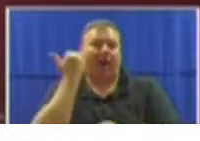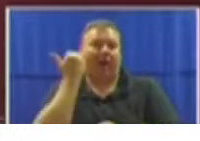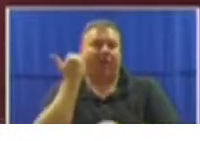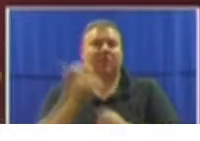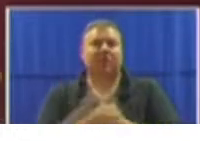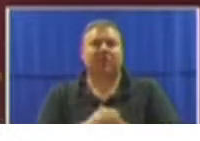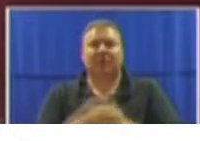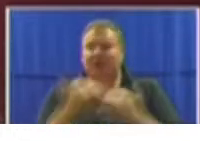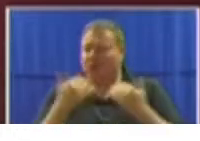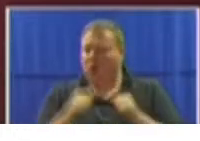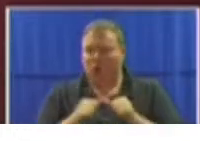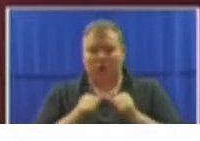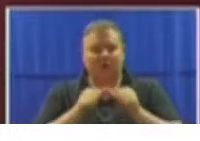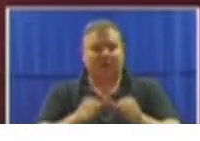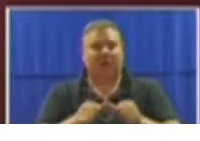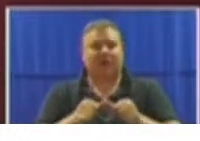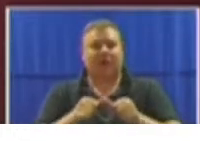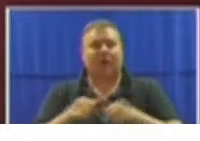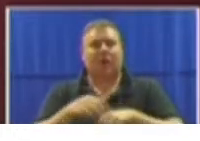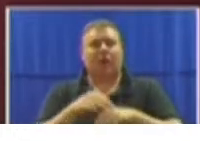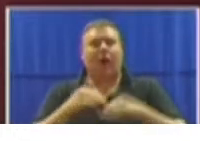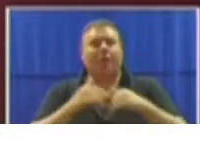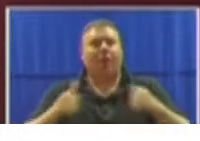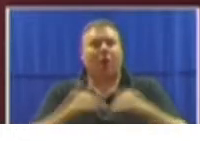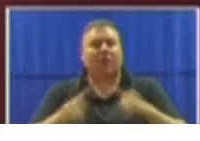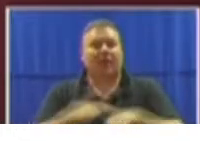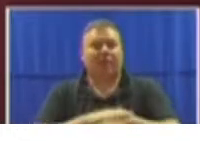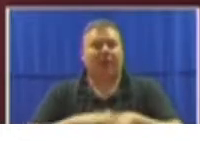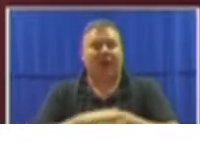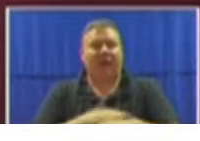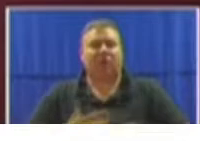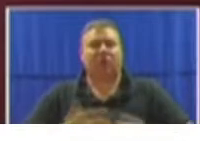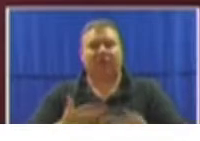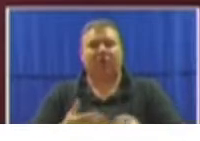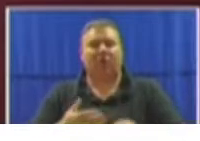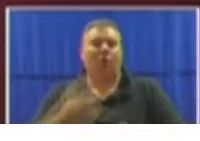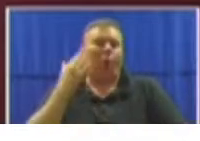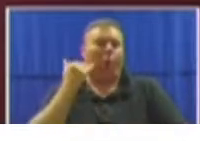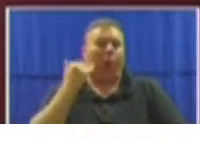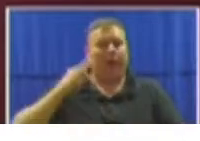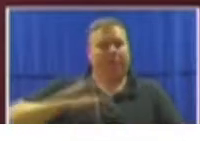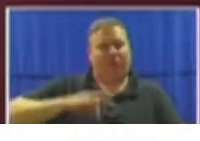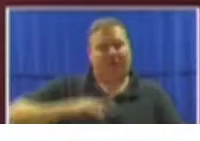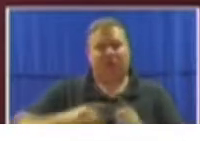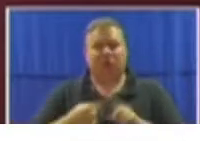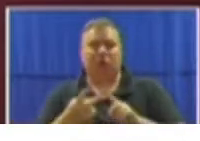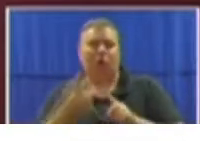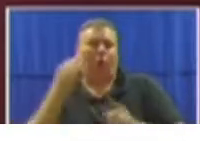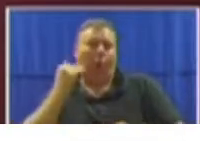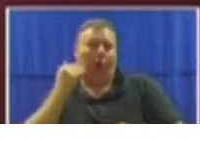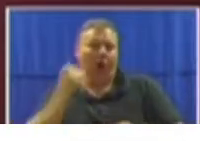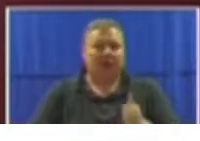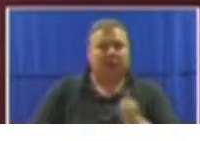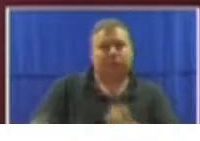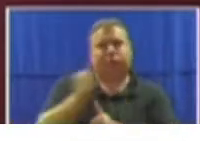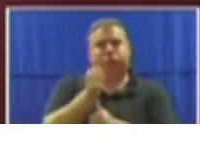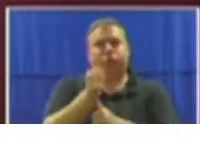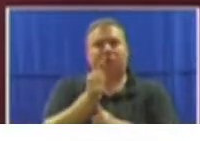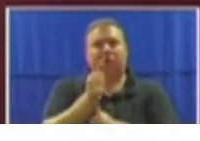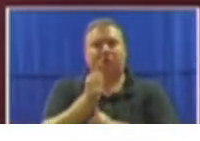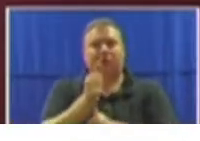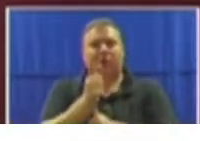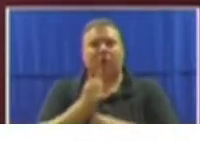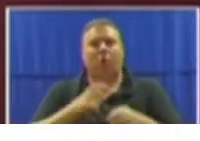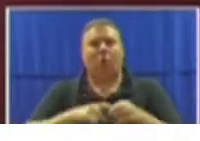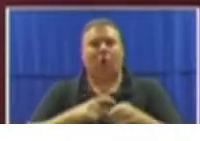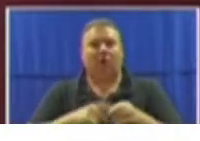continue to provide apartheid-based services where white privilege and white supremacy supersedes equality